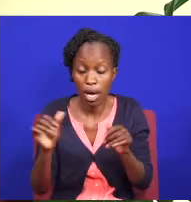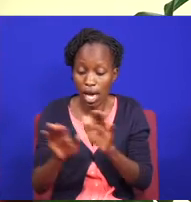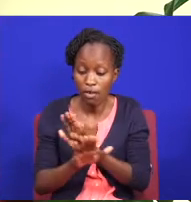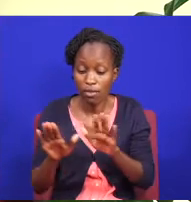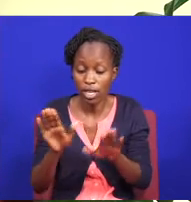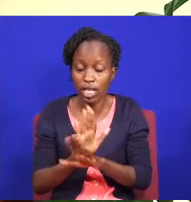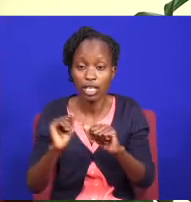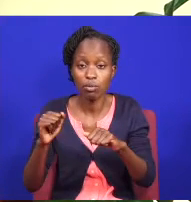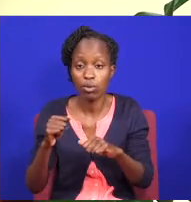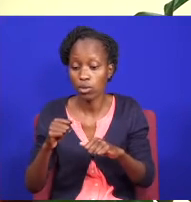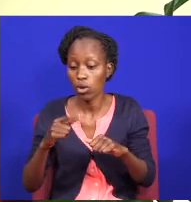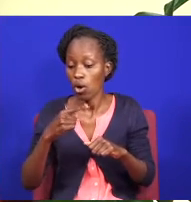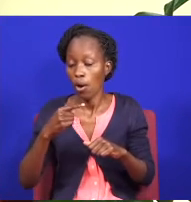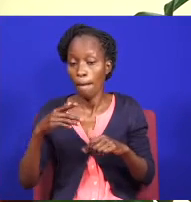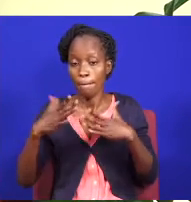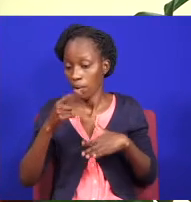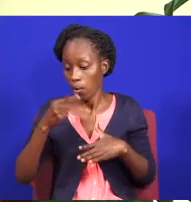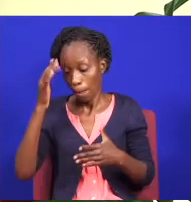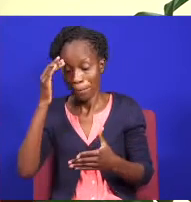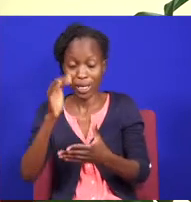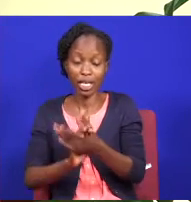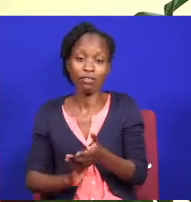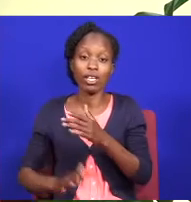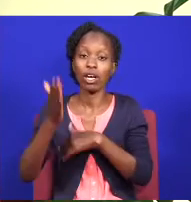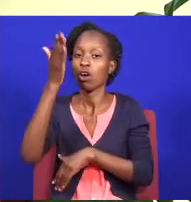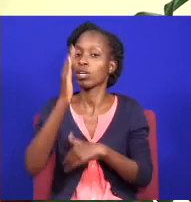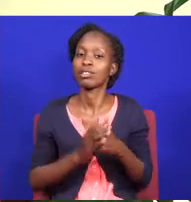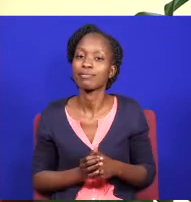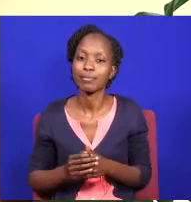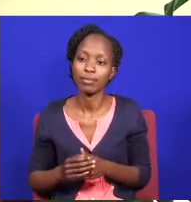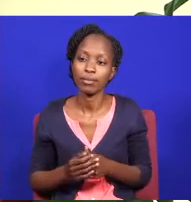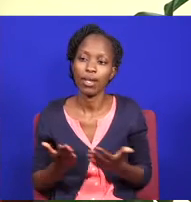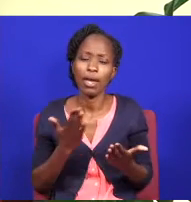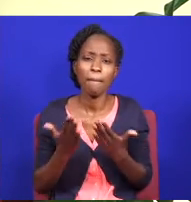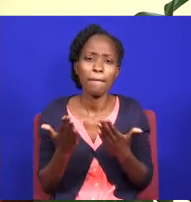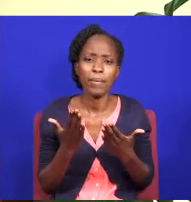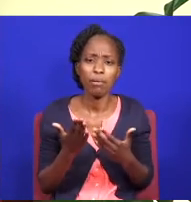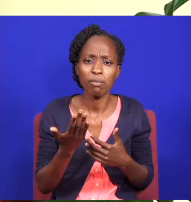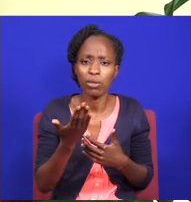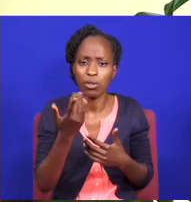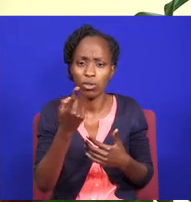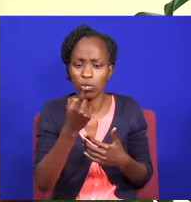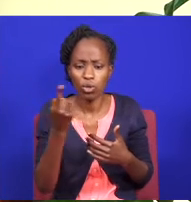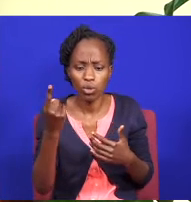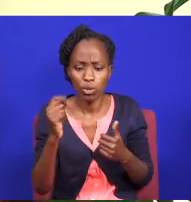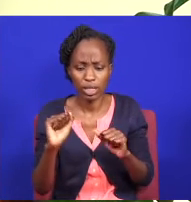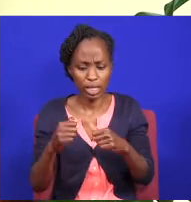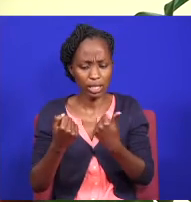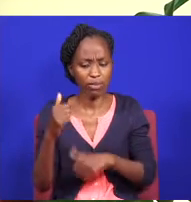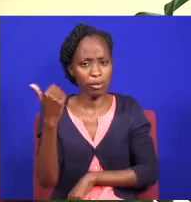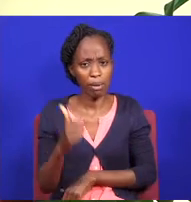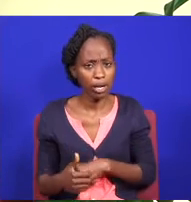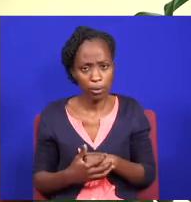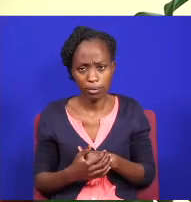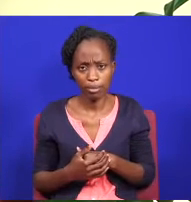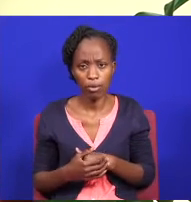to those who believe in our Lord and Savior. Maybe you are even there, you don't even know this Jesus as your Lord and Savior.